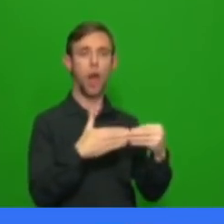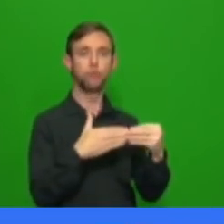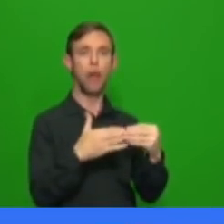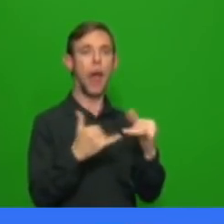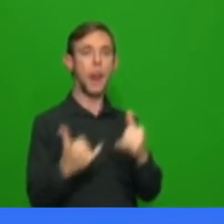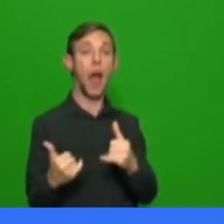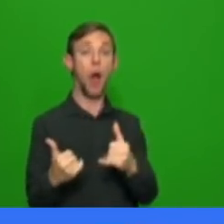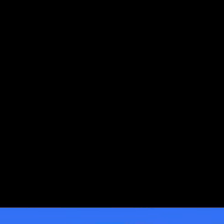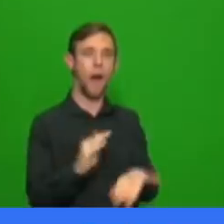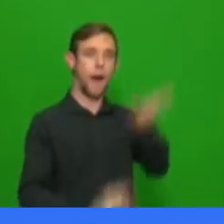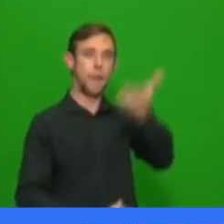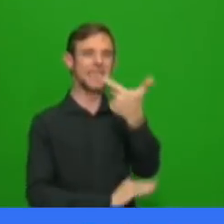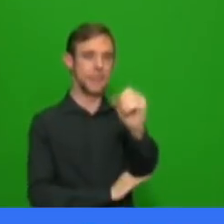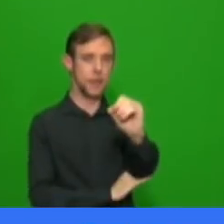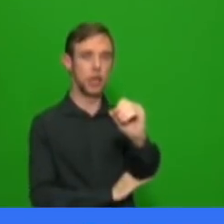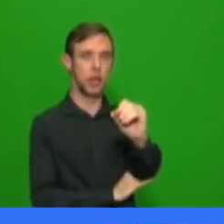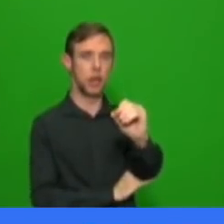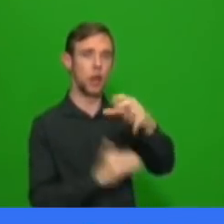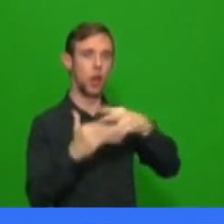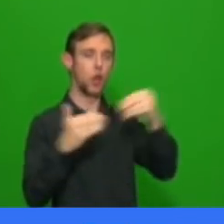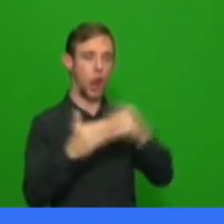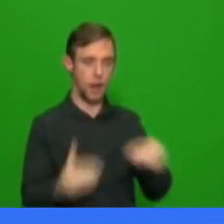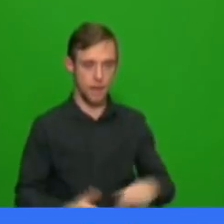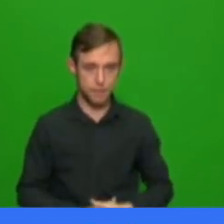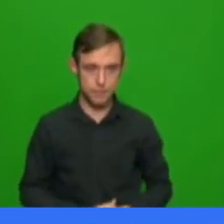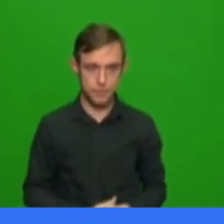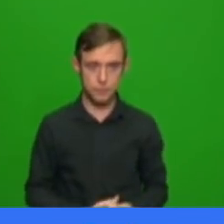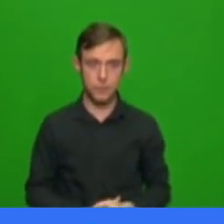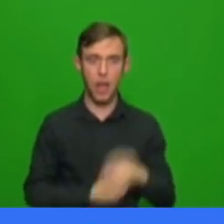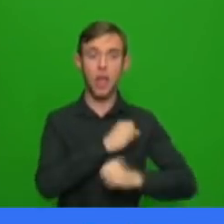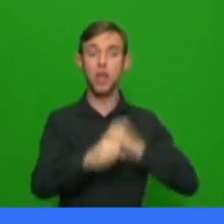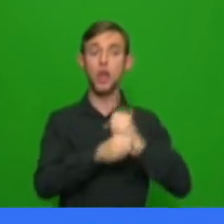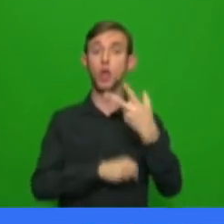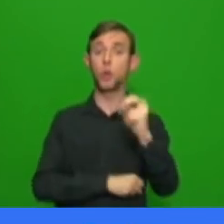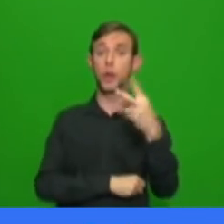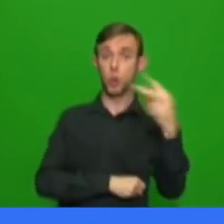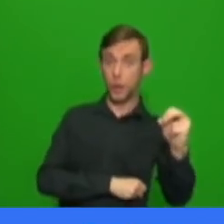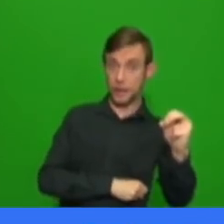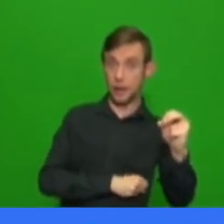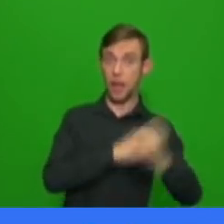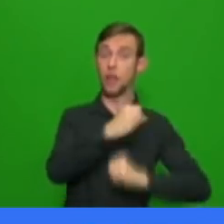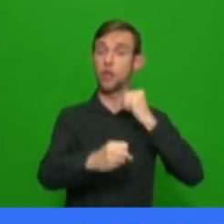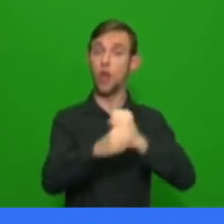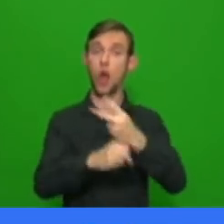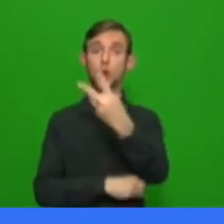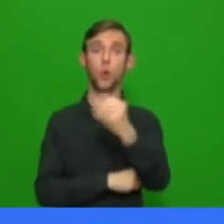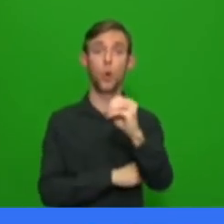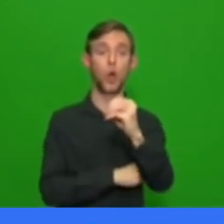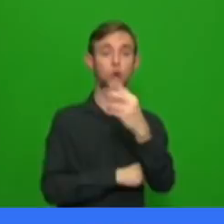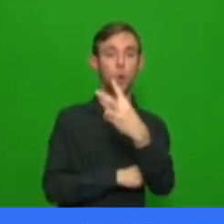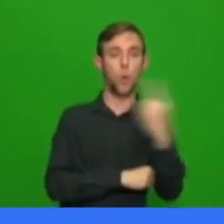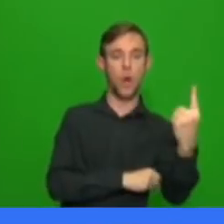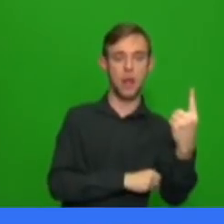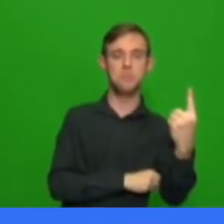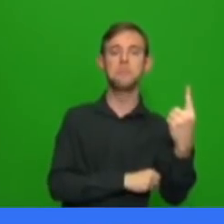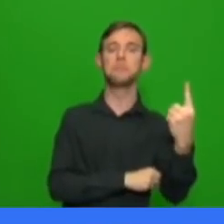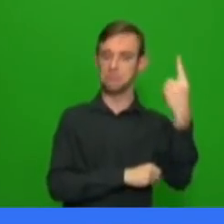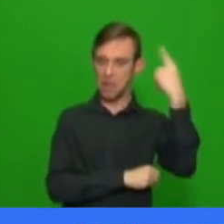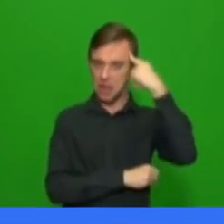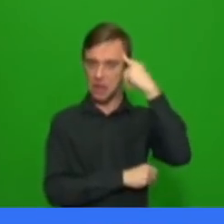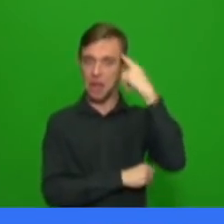2019. The assumptions for 2020 and 2021 were also revised up